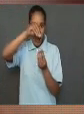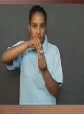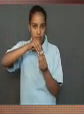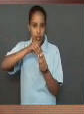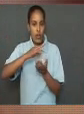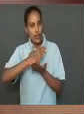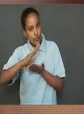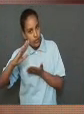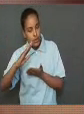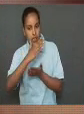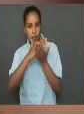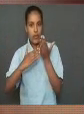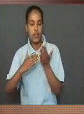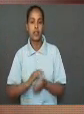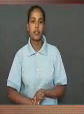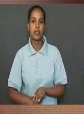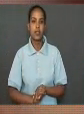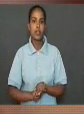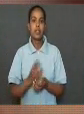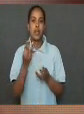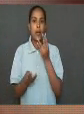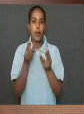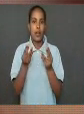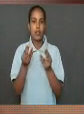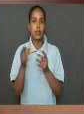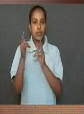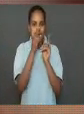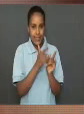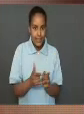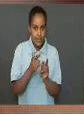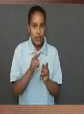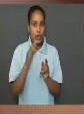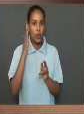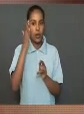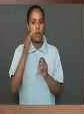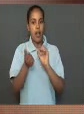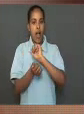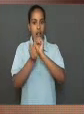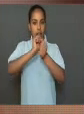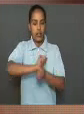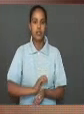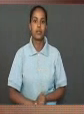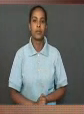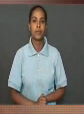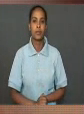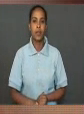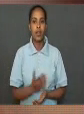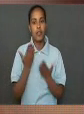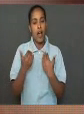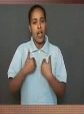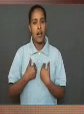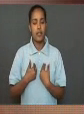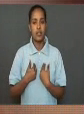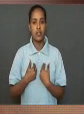or remove some of it, the mass of the system will be altered. If I